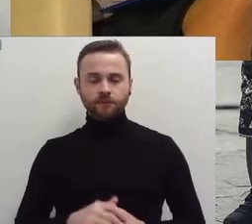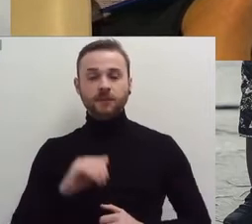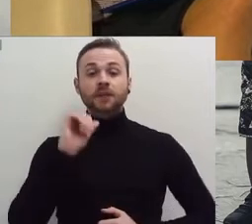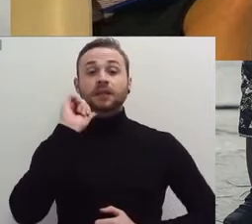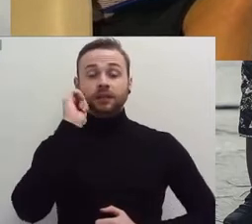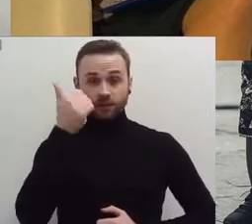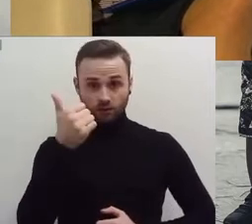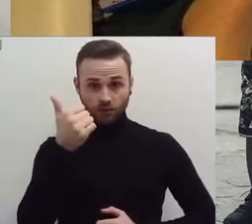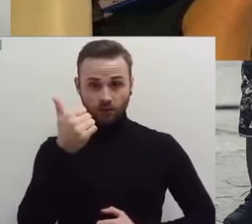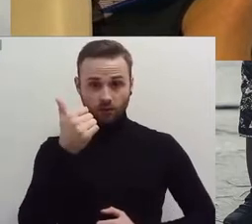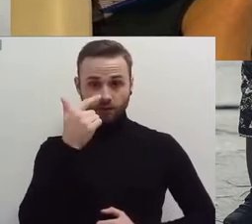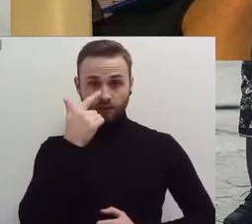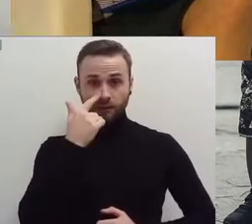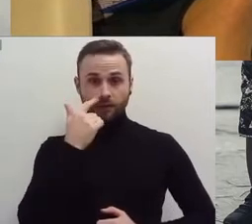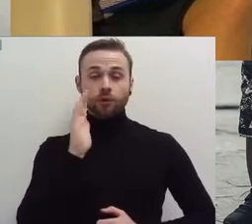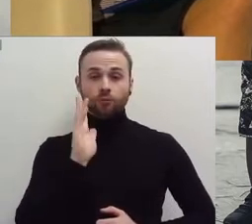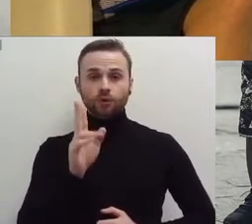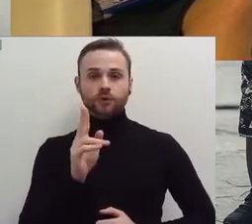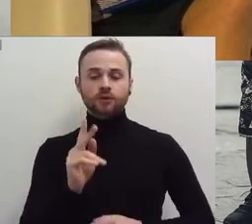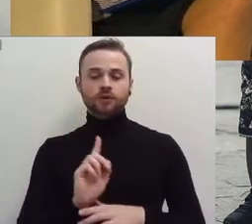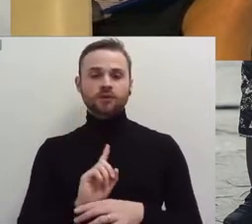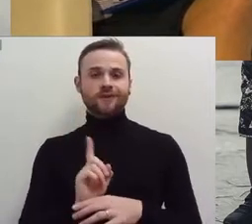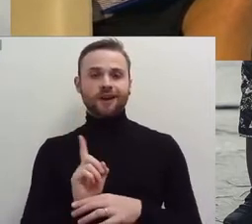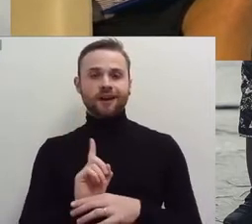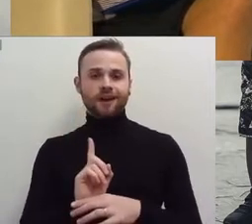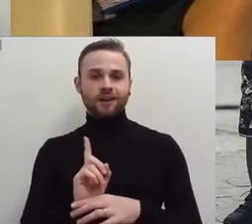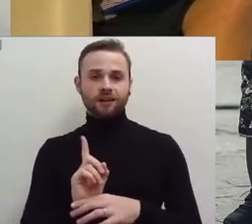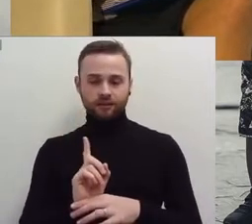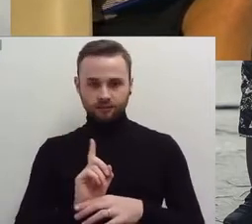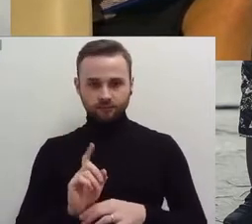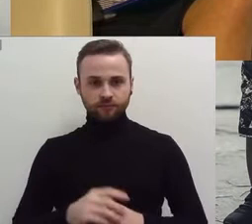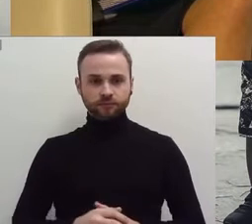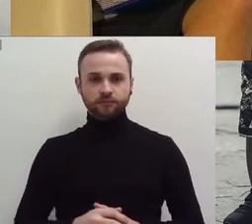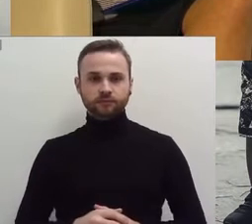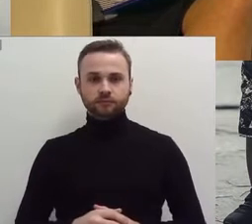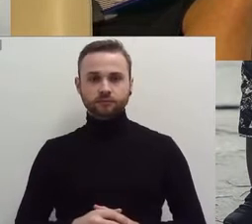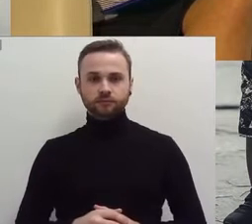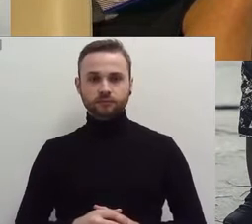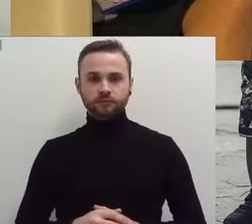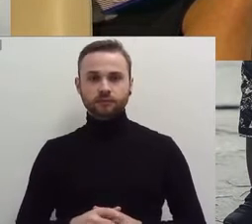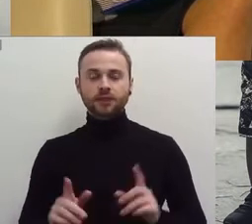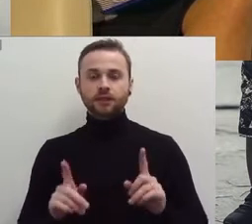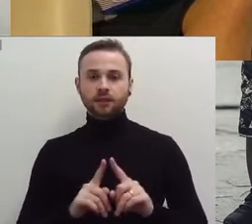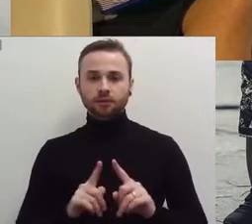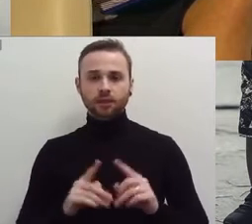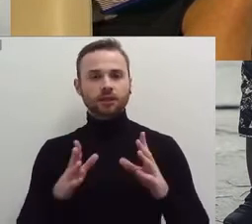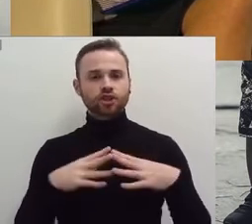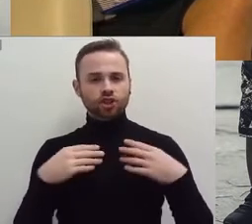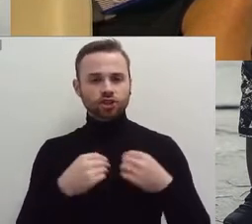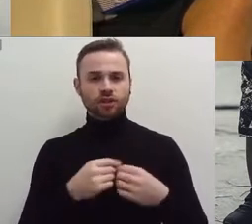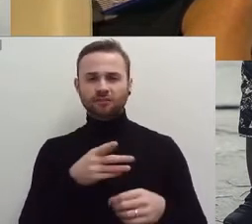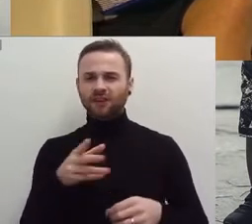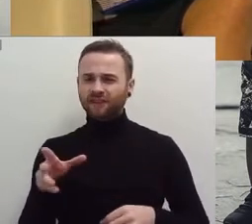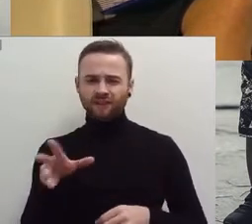And this sent for every member of family, so they can feel the connection. And this is how we try